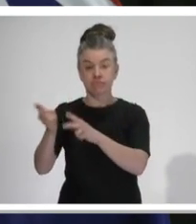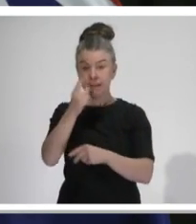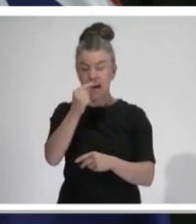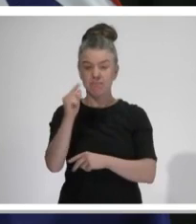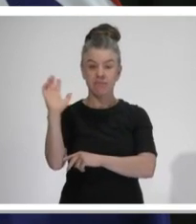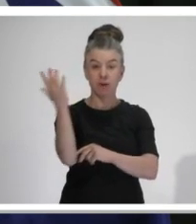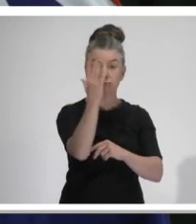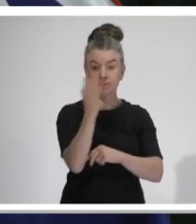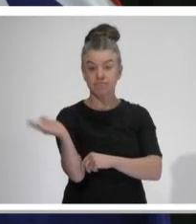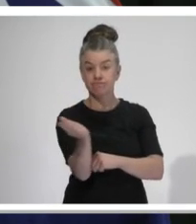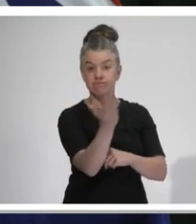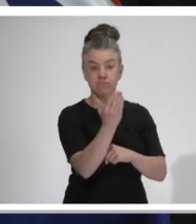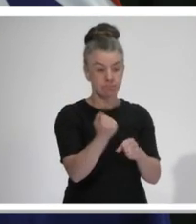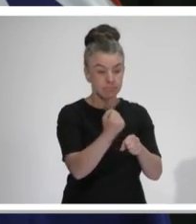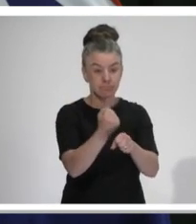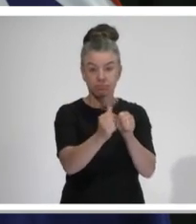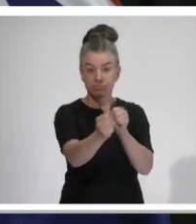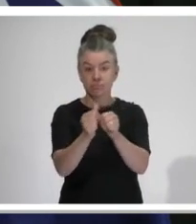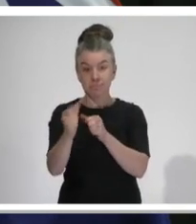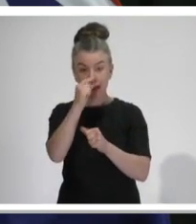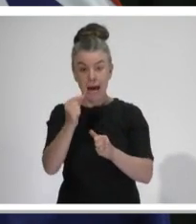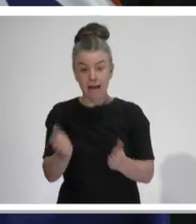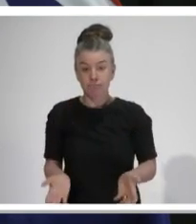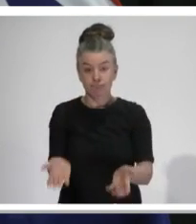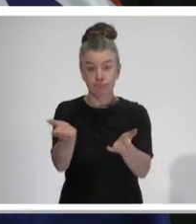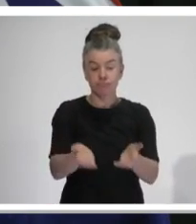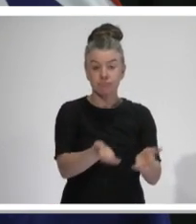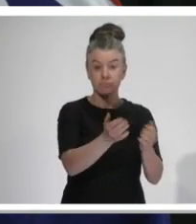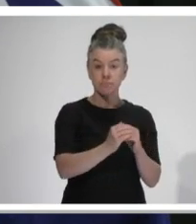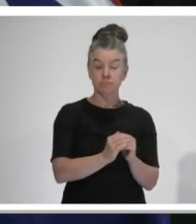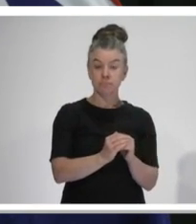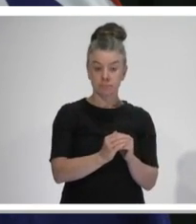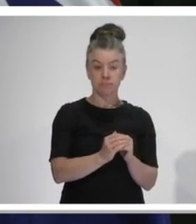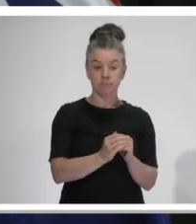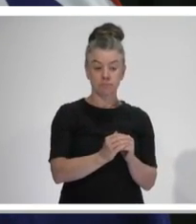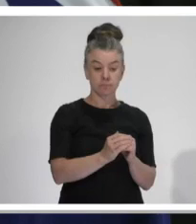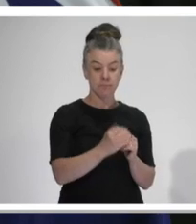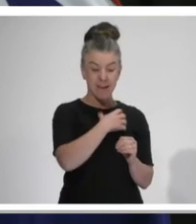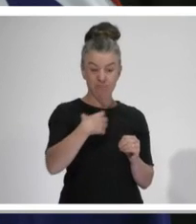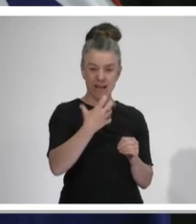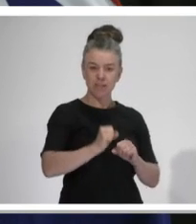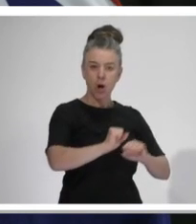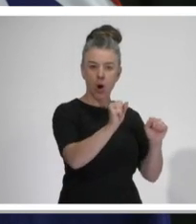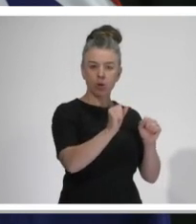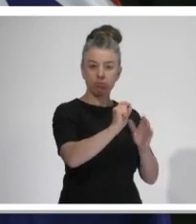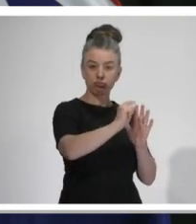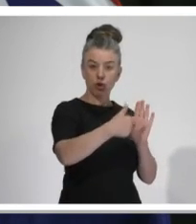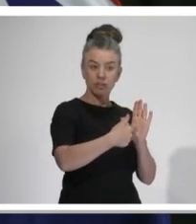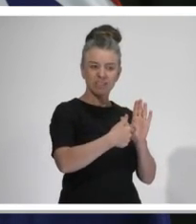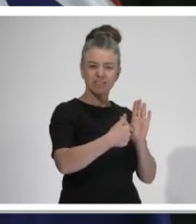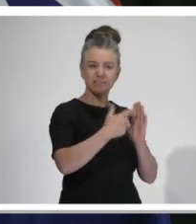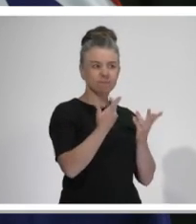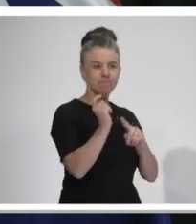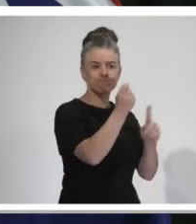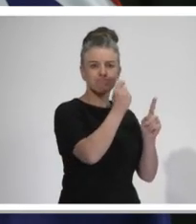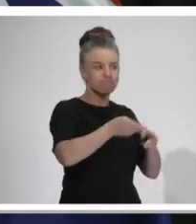forestry, manufacturing, and so on. So within that sector are a number of government infrastructure projects that I would like to see get going as soon as